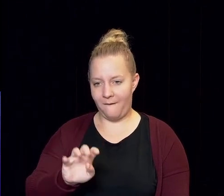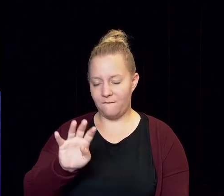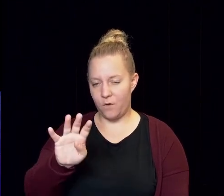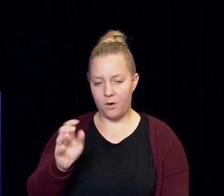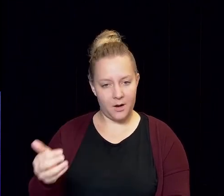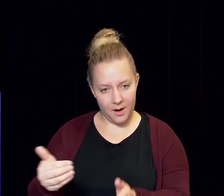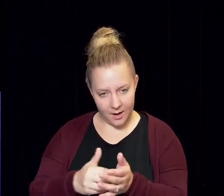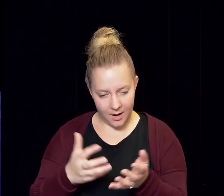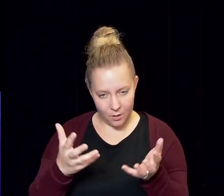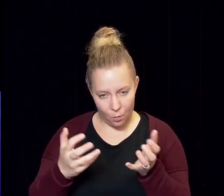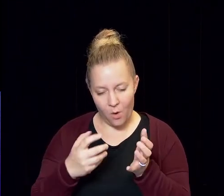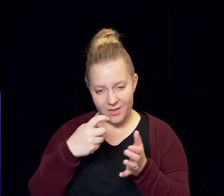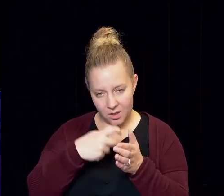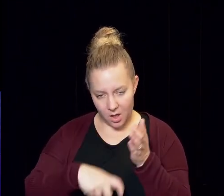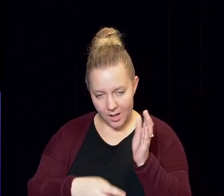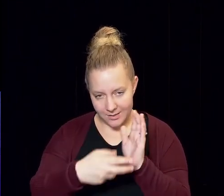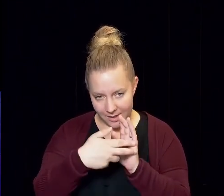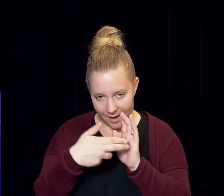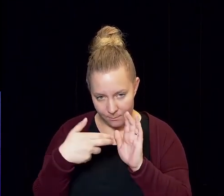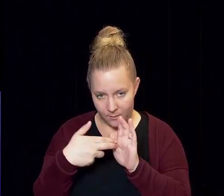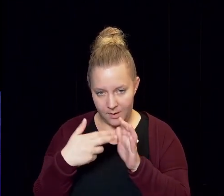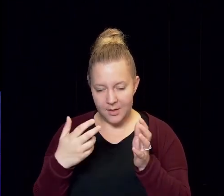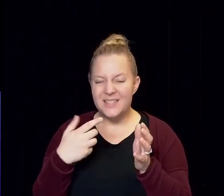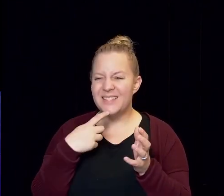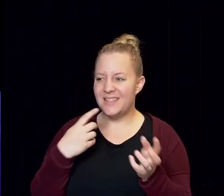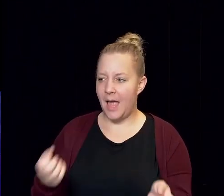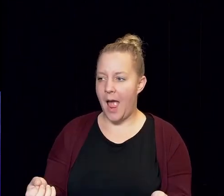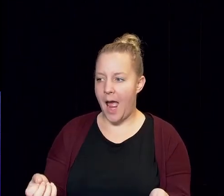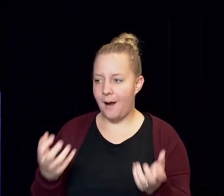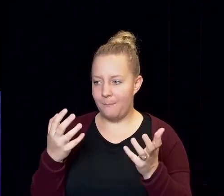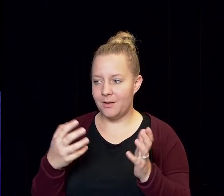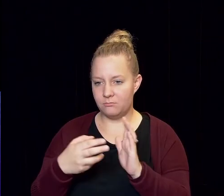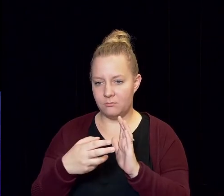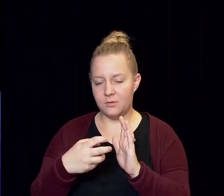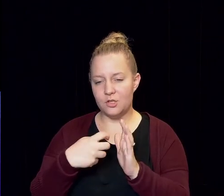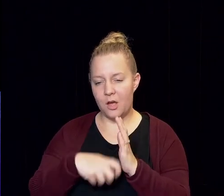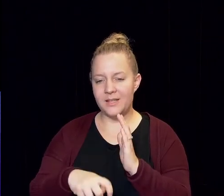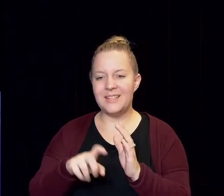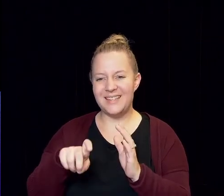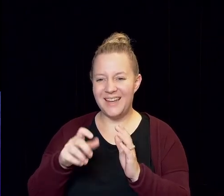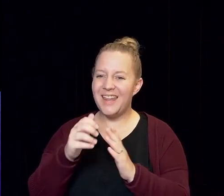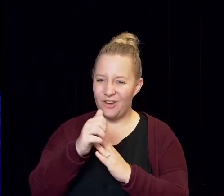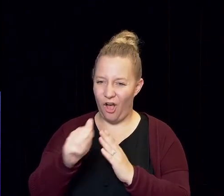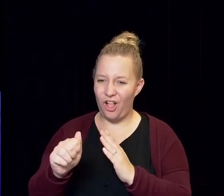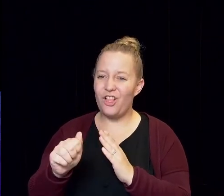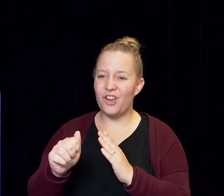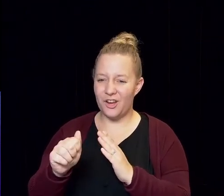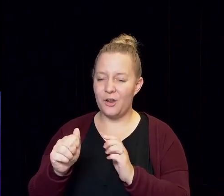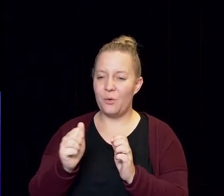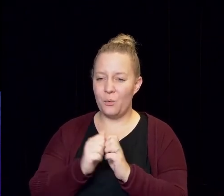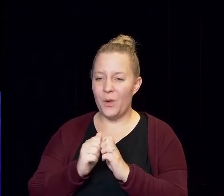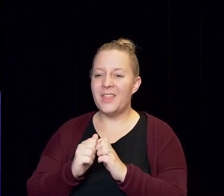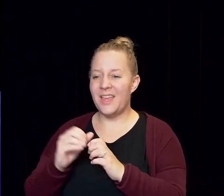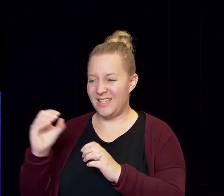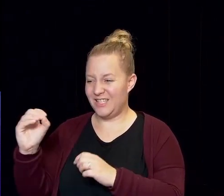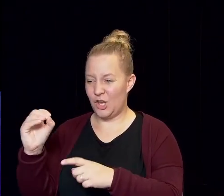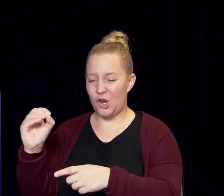but again, we want that cost because it says how much does it cost. So I need a dollar sign with a 0 at the end.